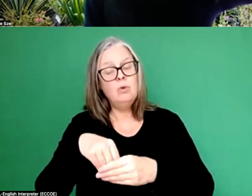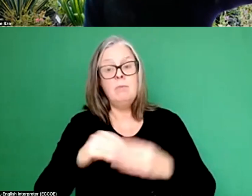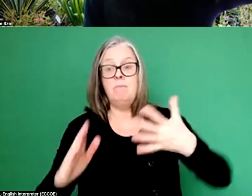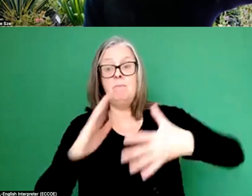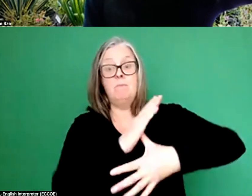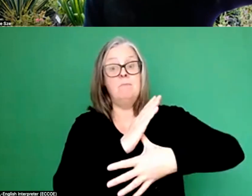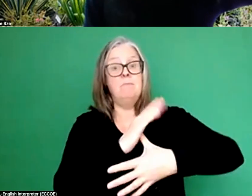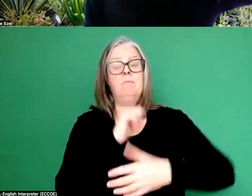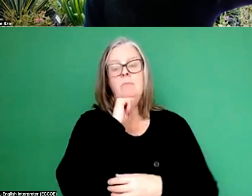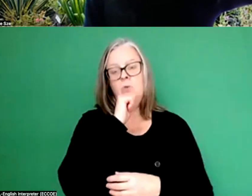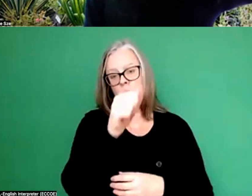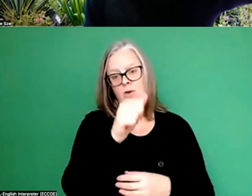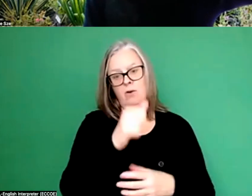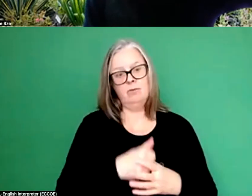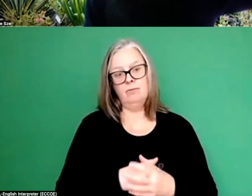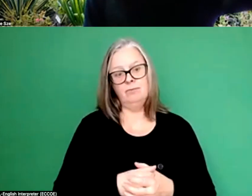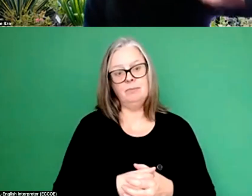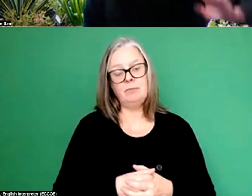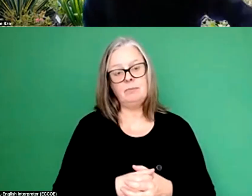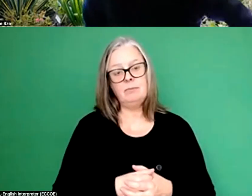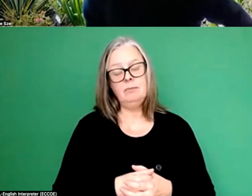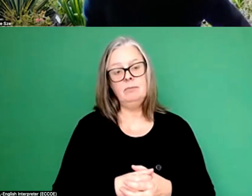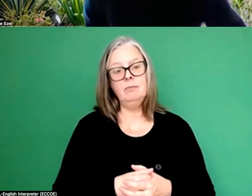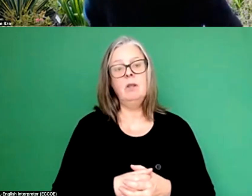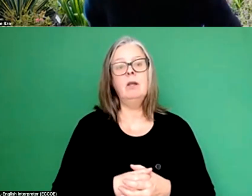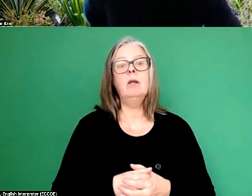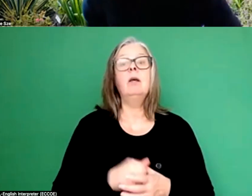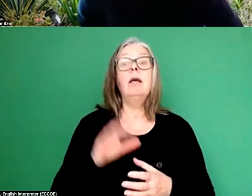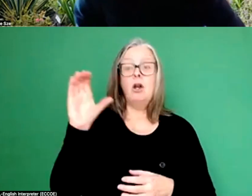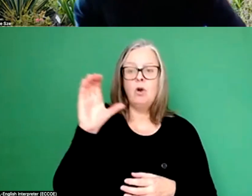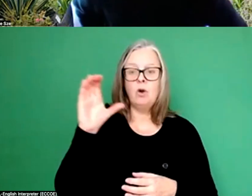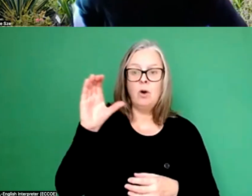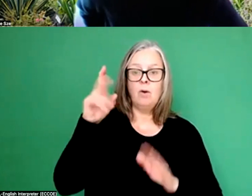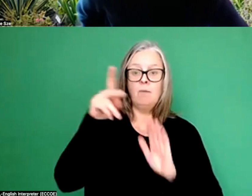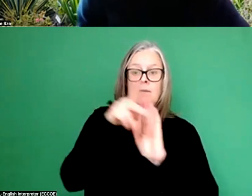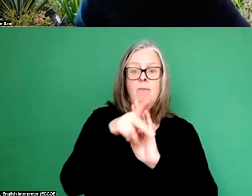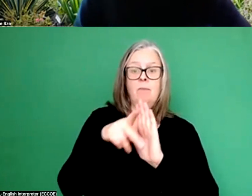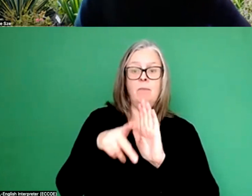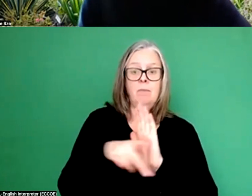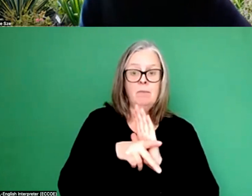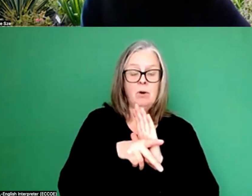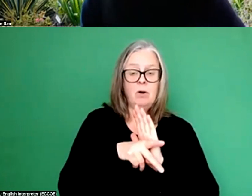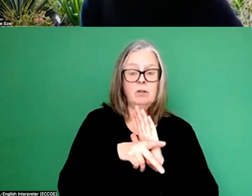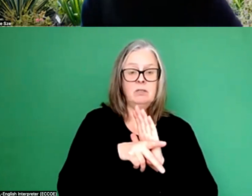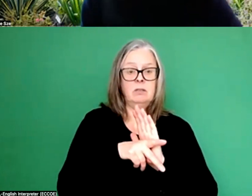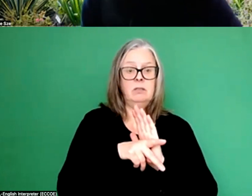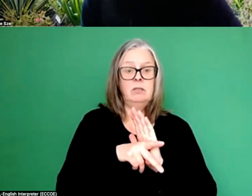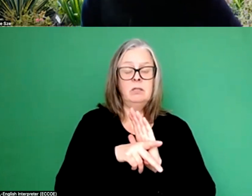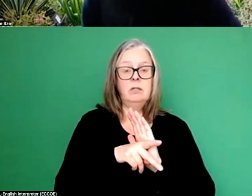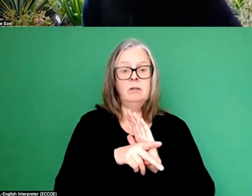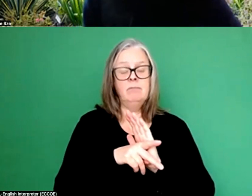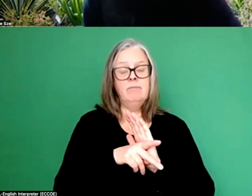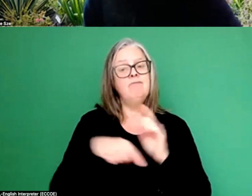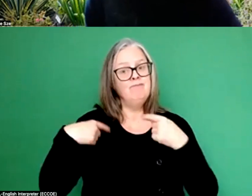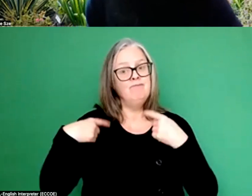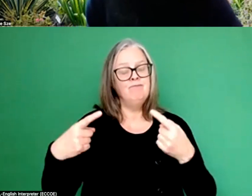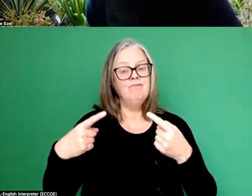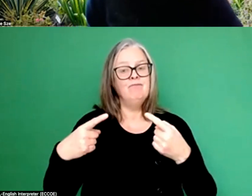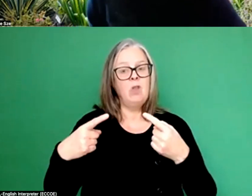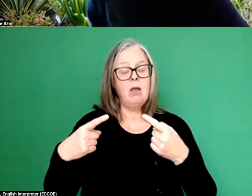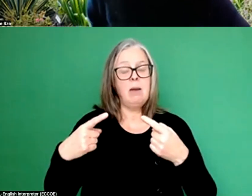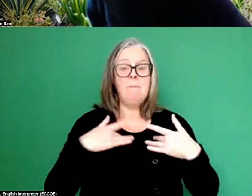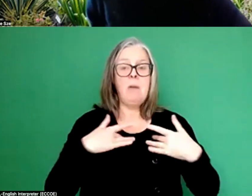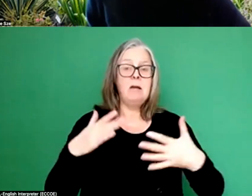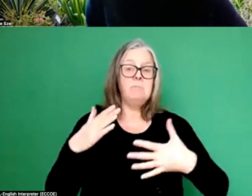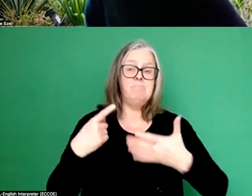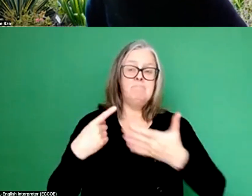mode of it. And the carbon policy, the dominant way that it's talked about is as